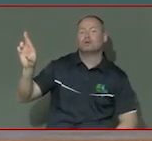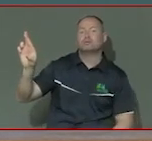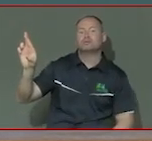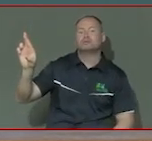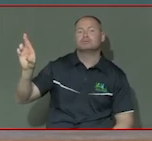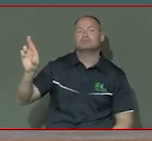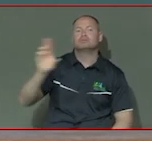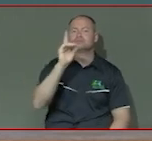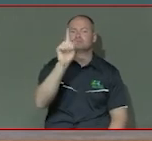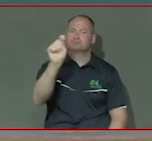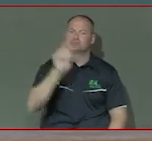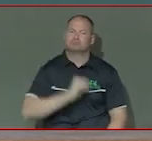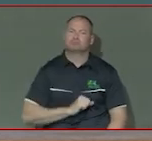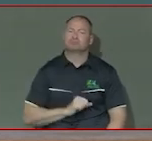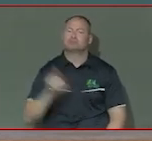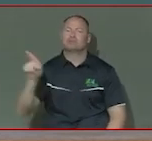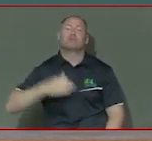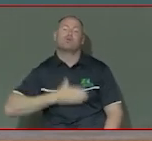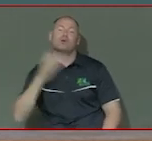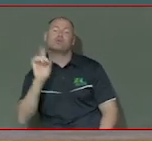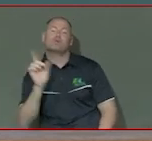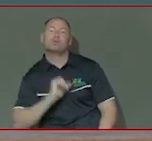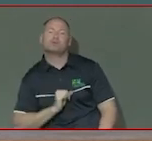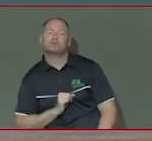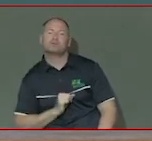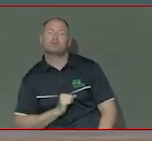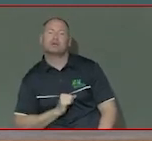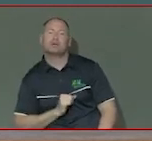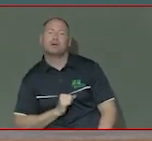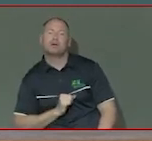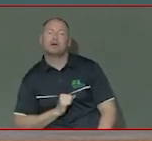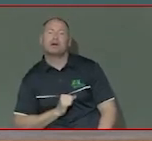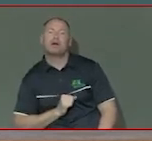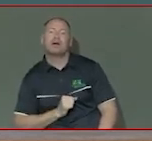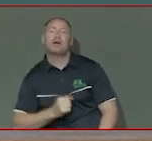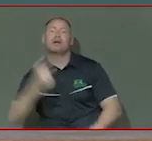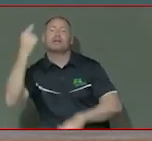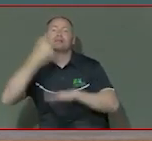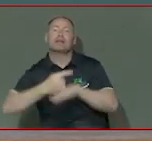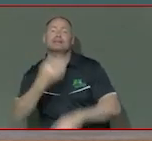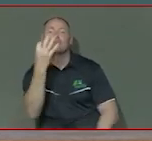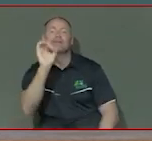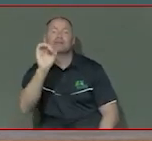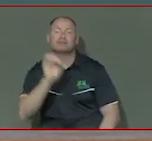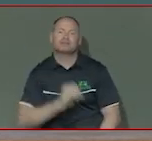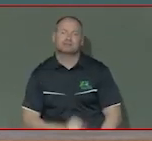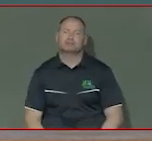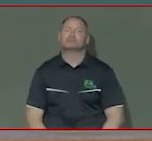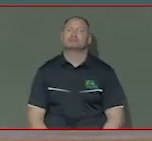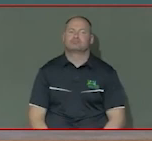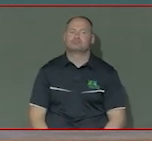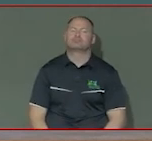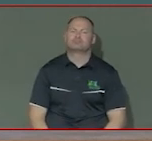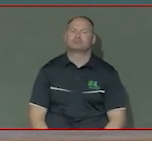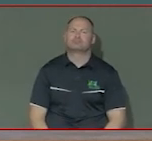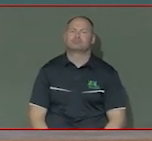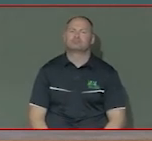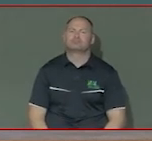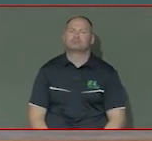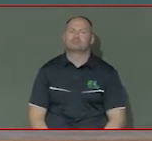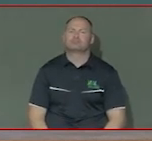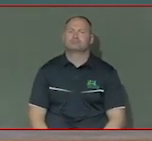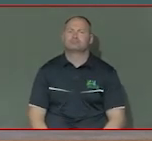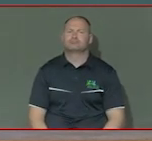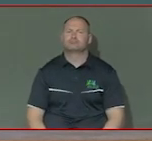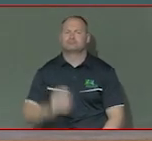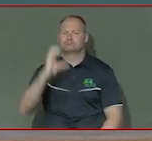Debtors. And what do they want? 30 days. Now, what's the difference between